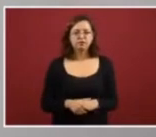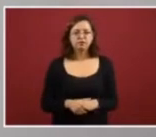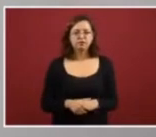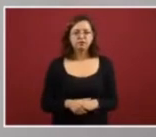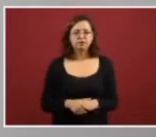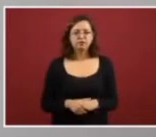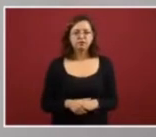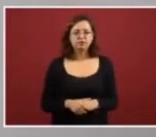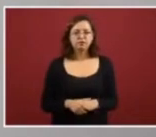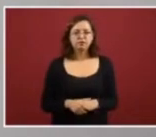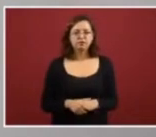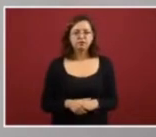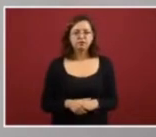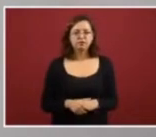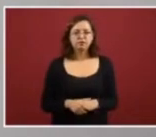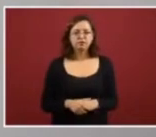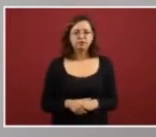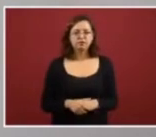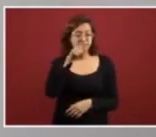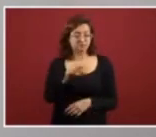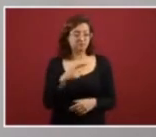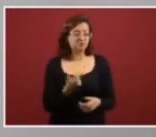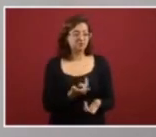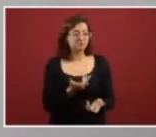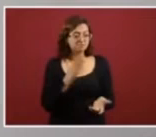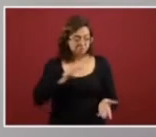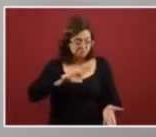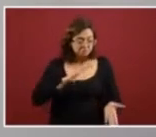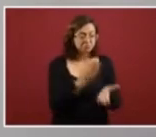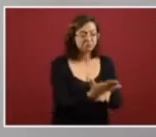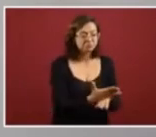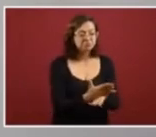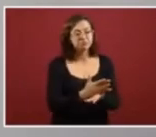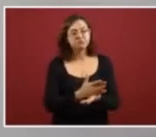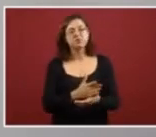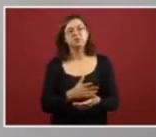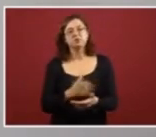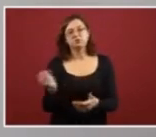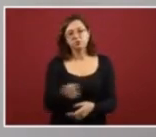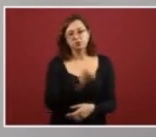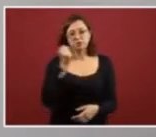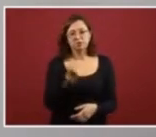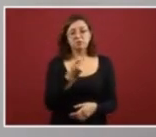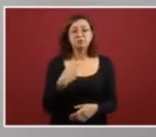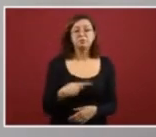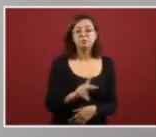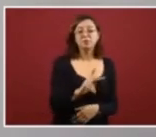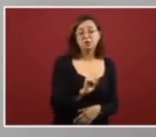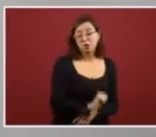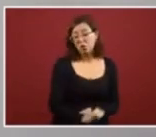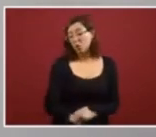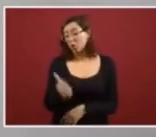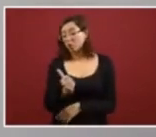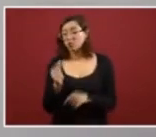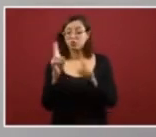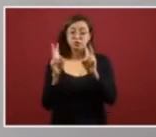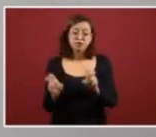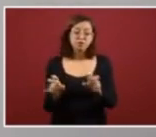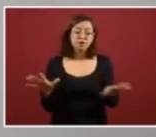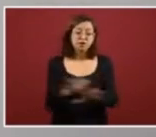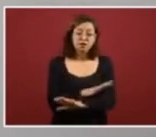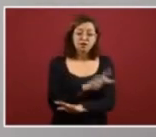few things that we were able to detain. No tuvimos la misma suerte en el caso de la reforma.